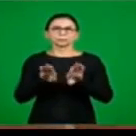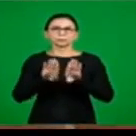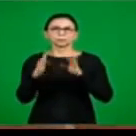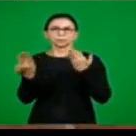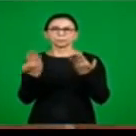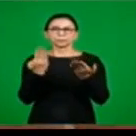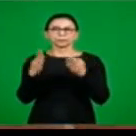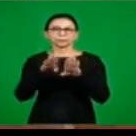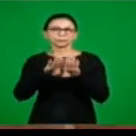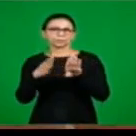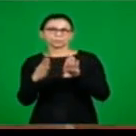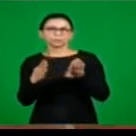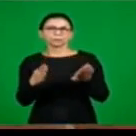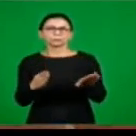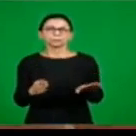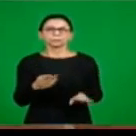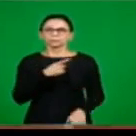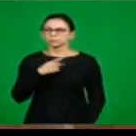who is the door.